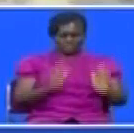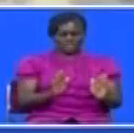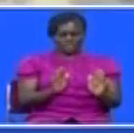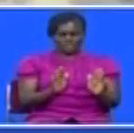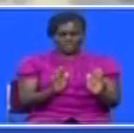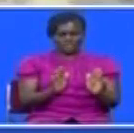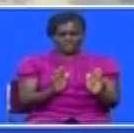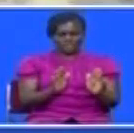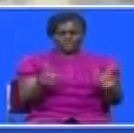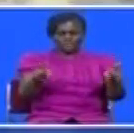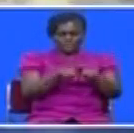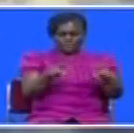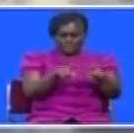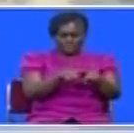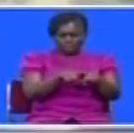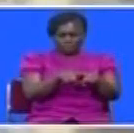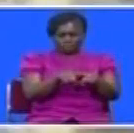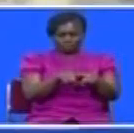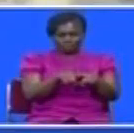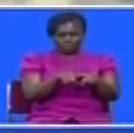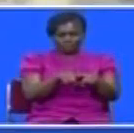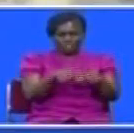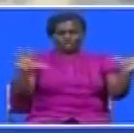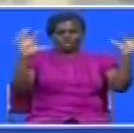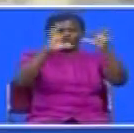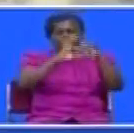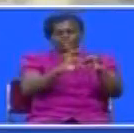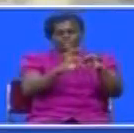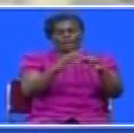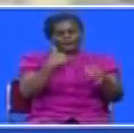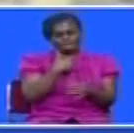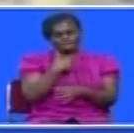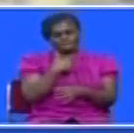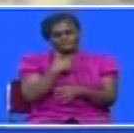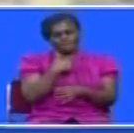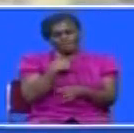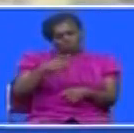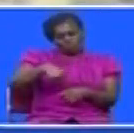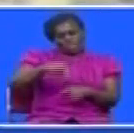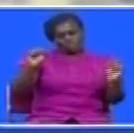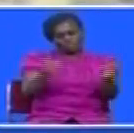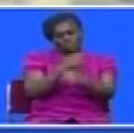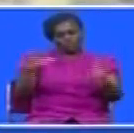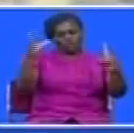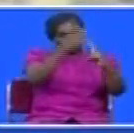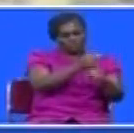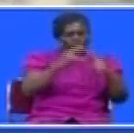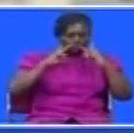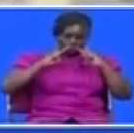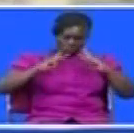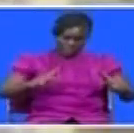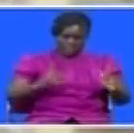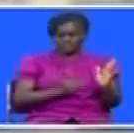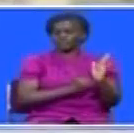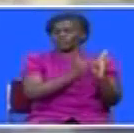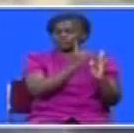development and are inseparably connected. We cannot achieve peace or